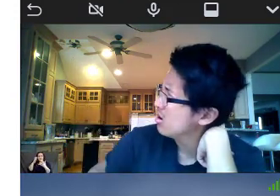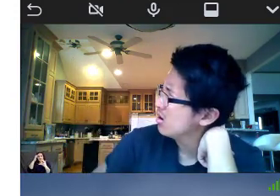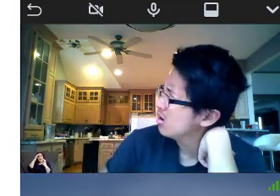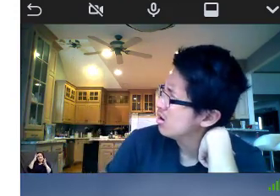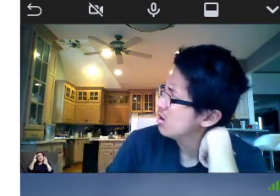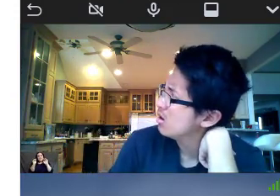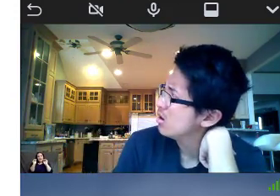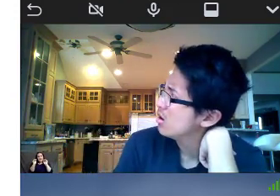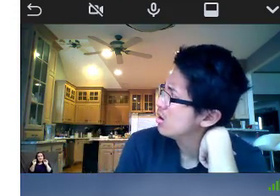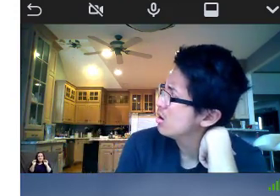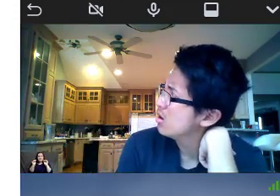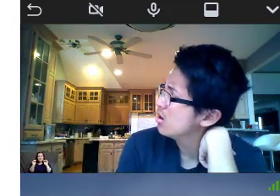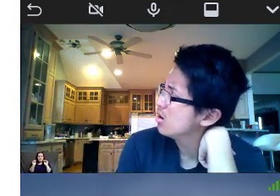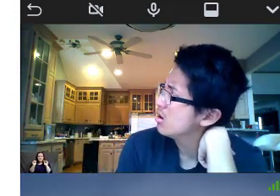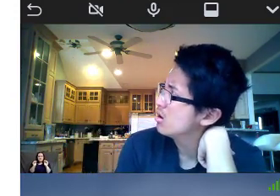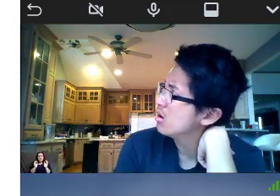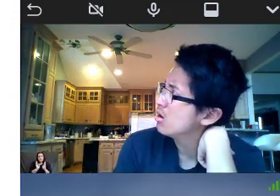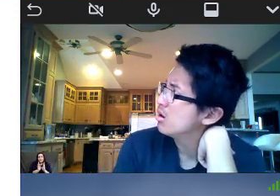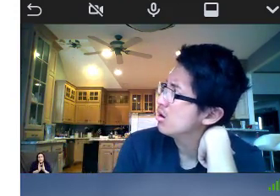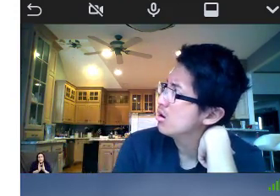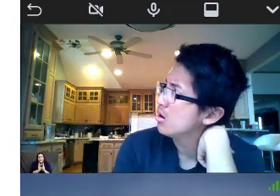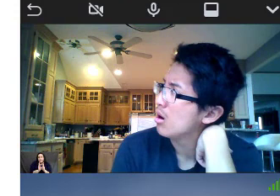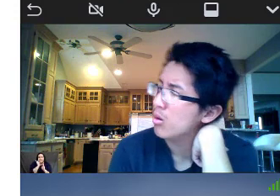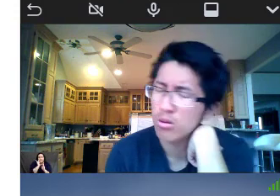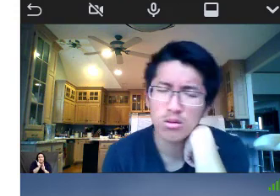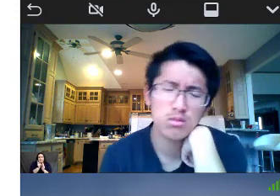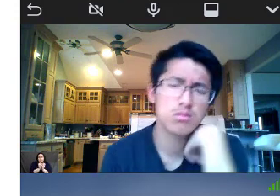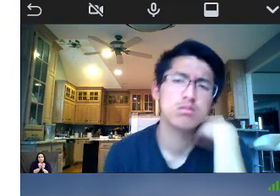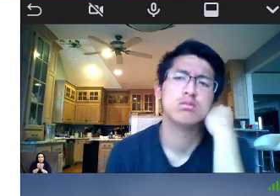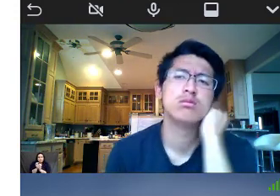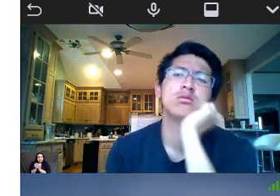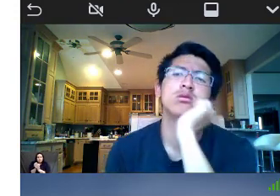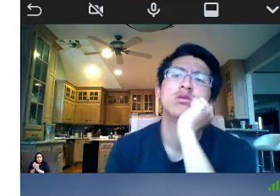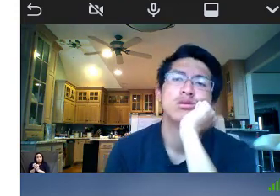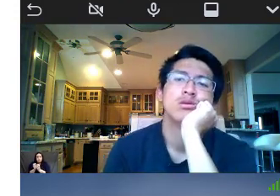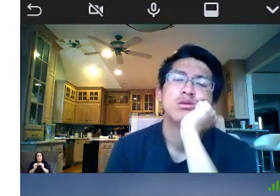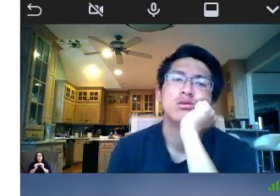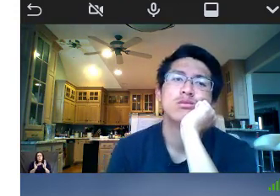distance than it would for a laminar flow.